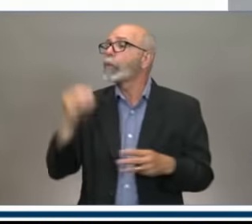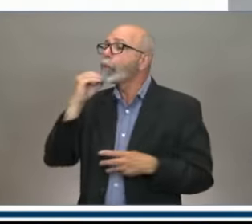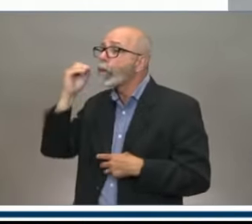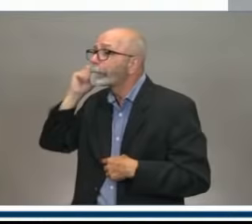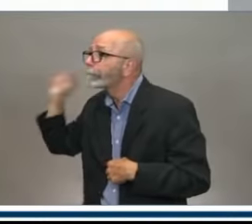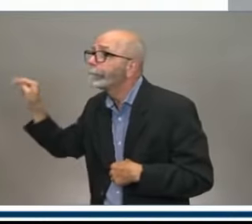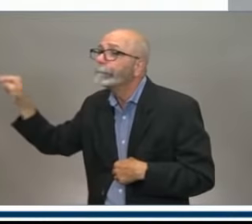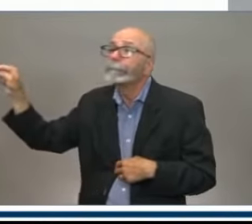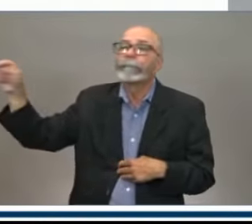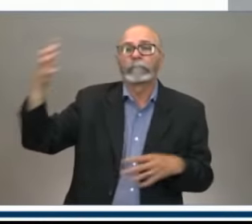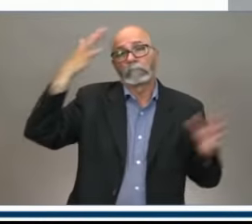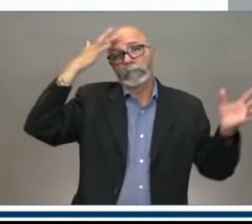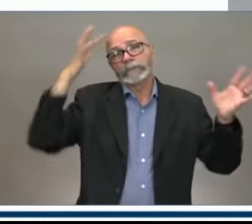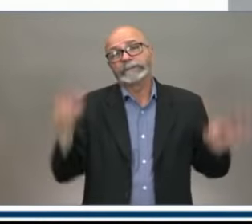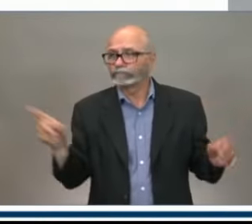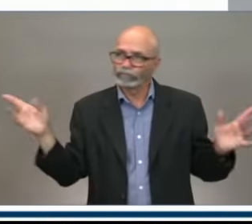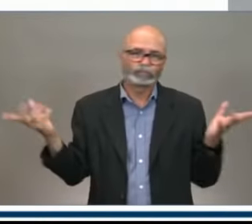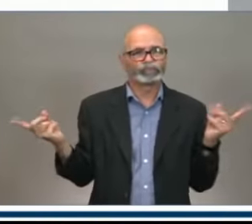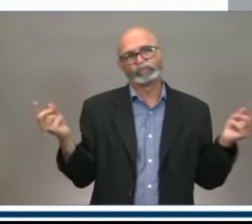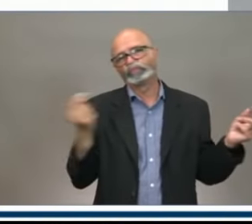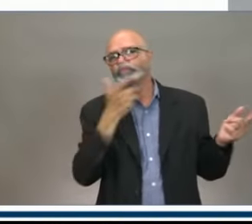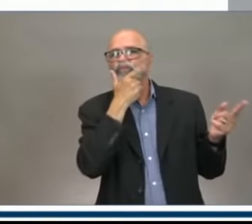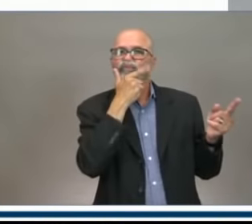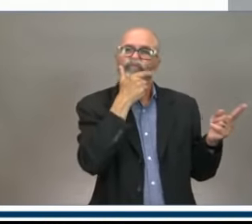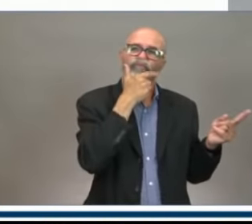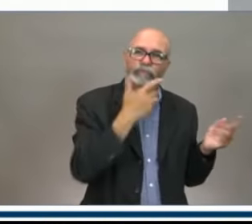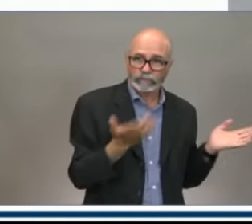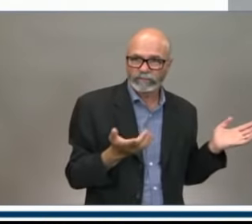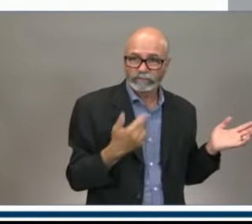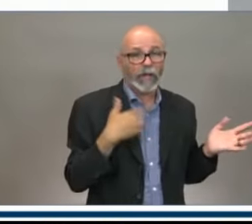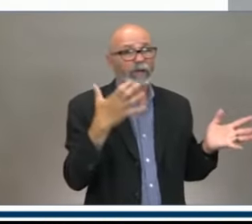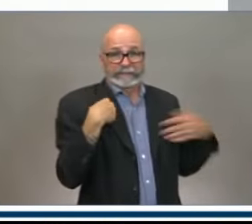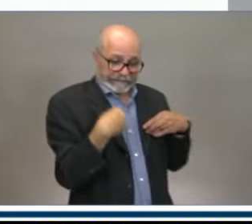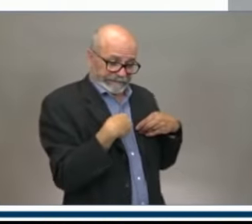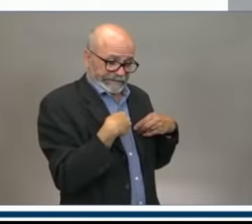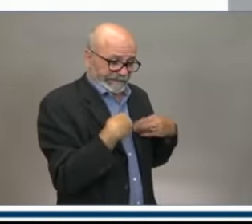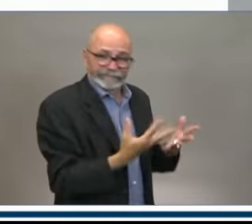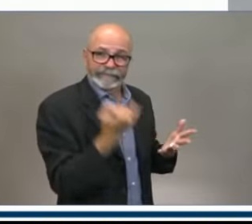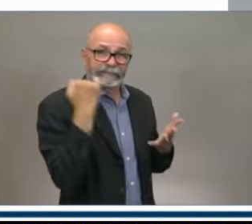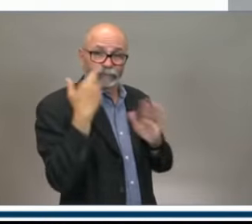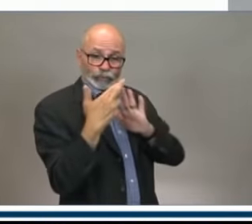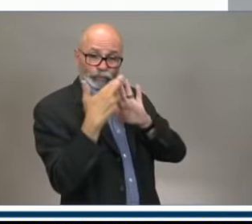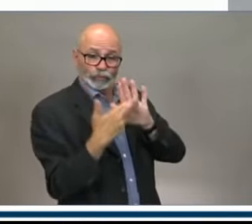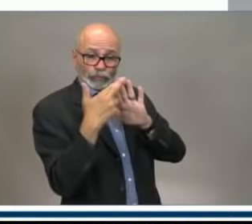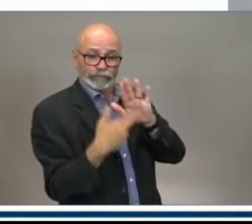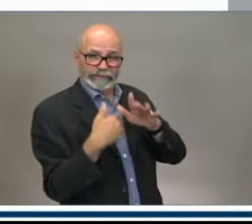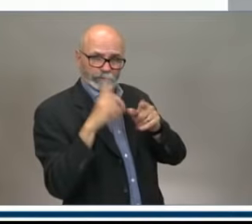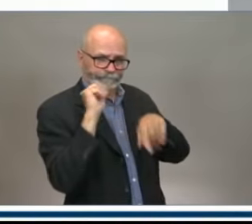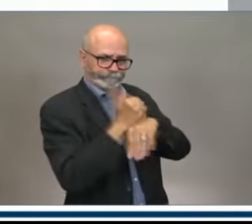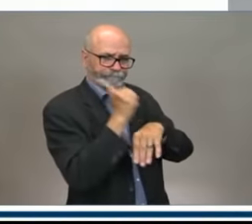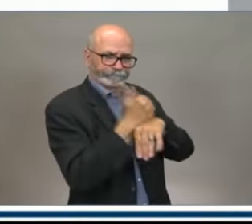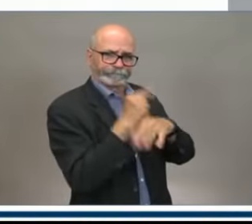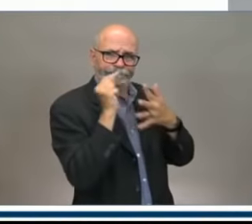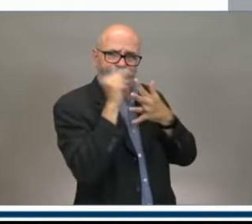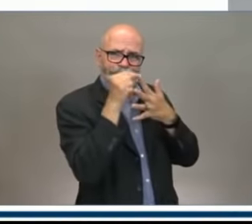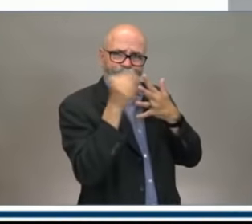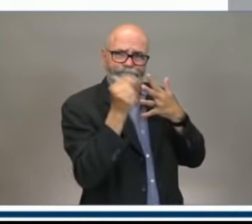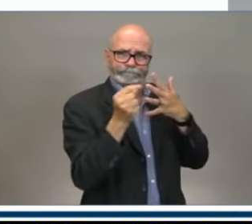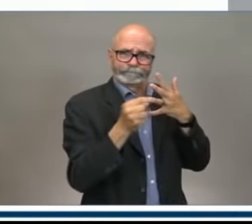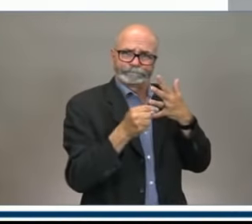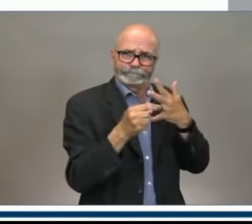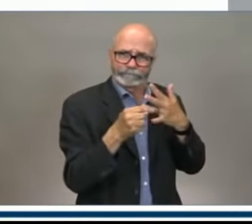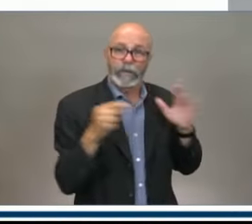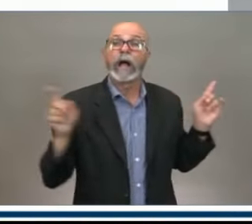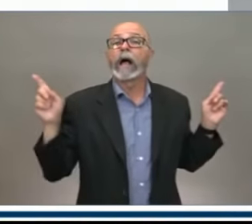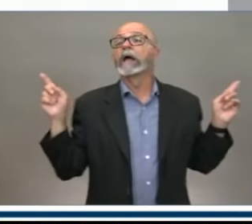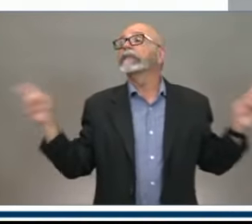We've put parameters in place that we feel are necessary to have for visits to be done safely. Beyond that, as long